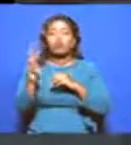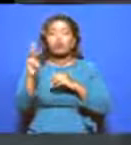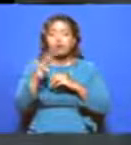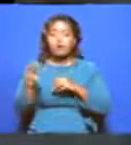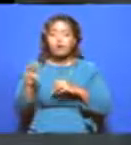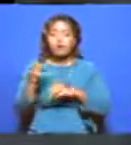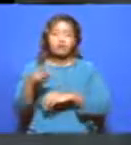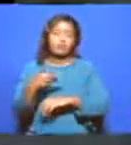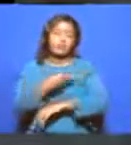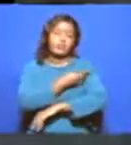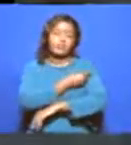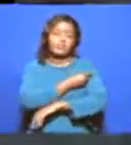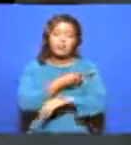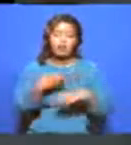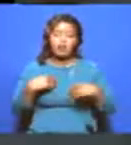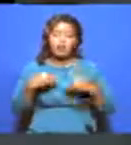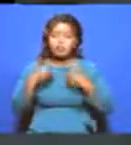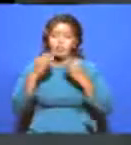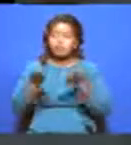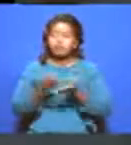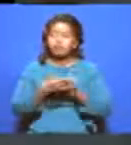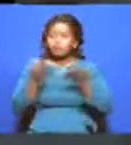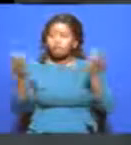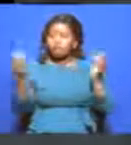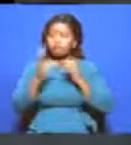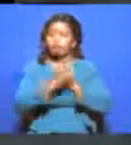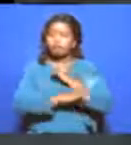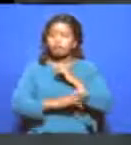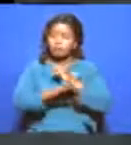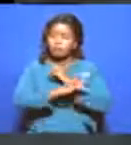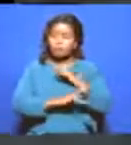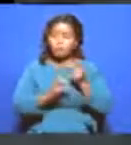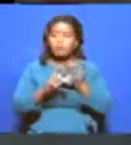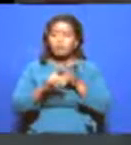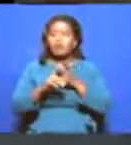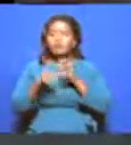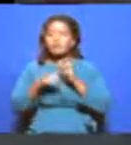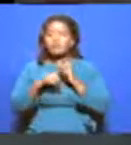administered across the country. 6.5 million are partially